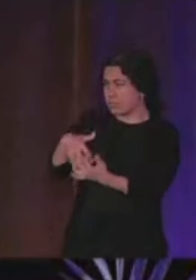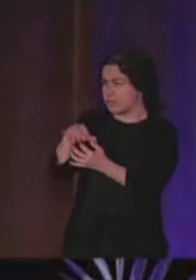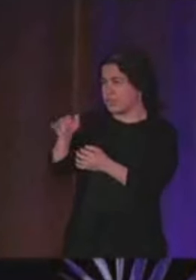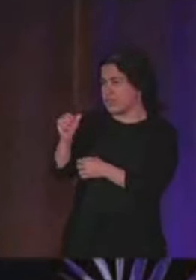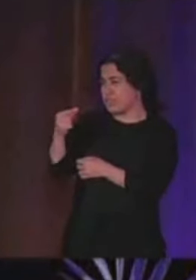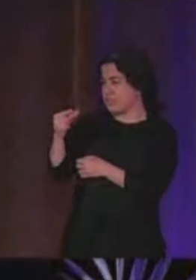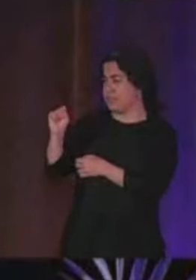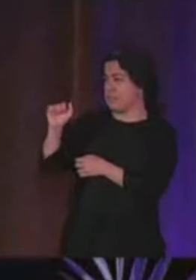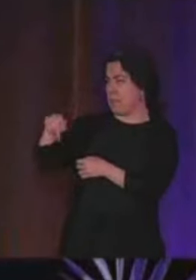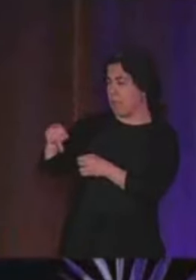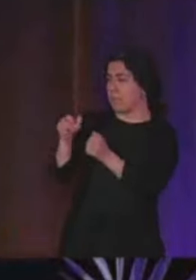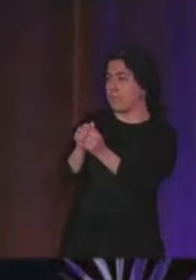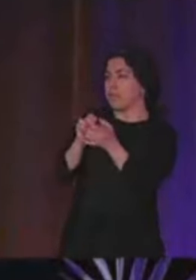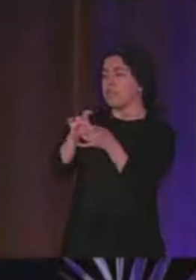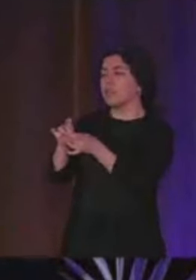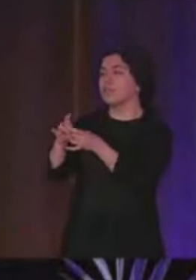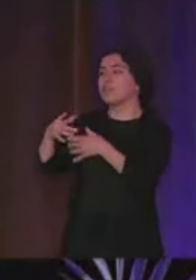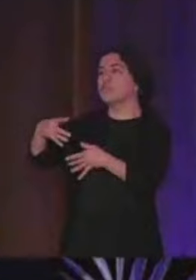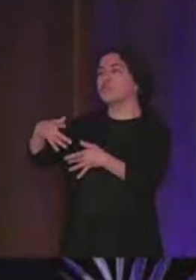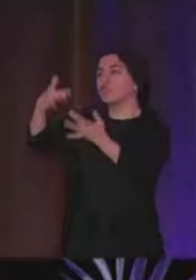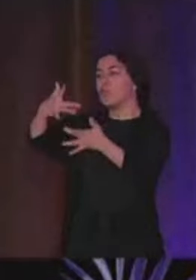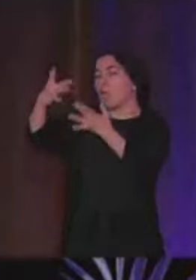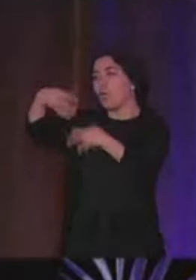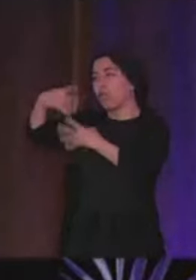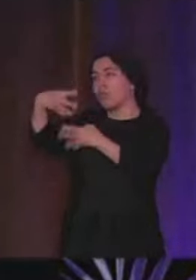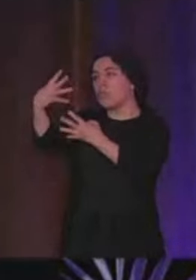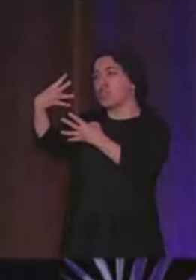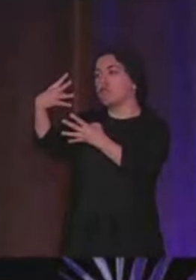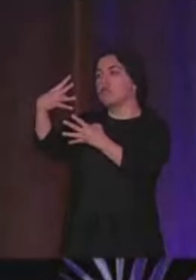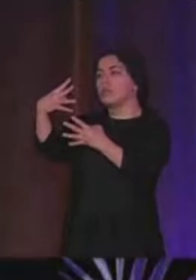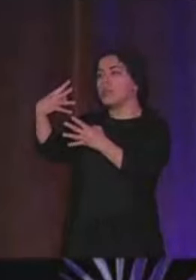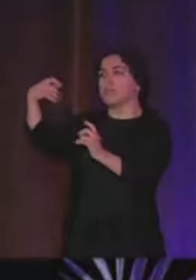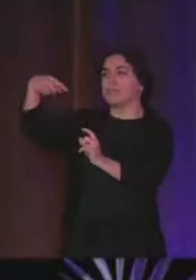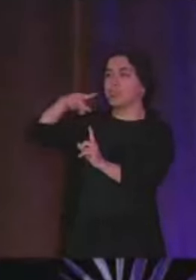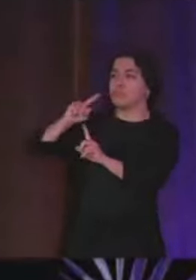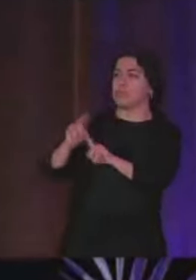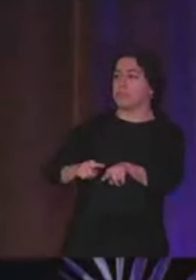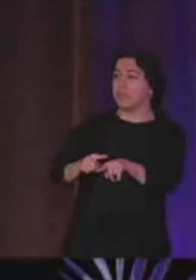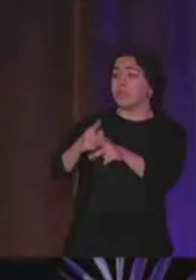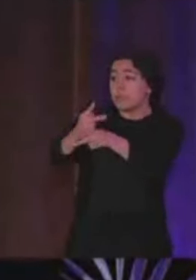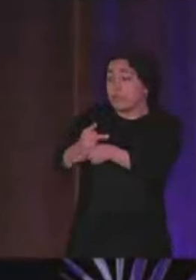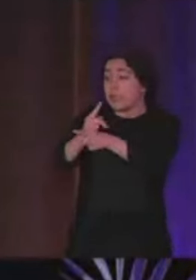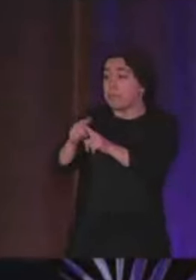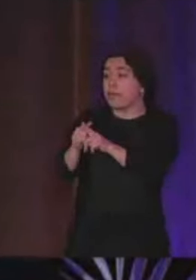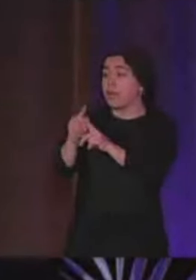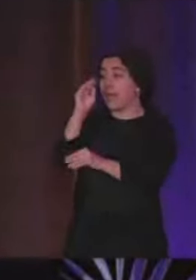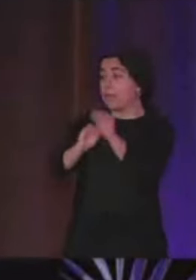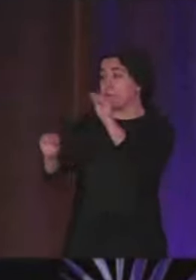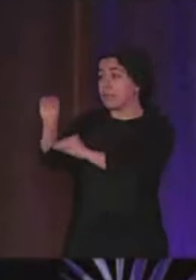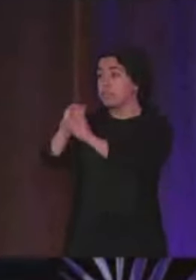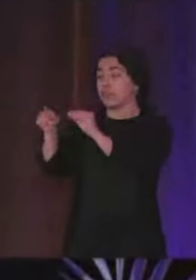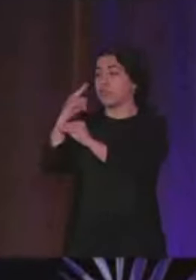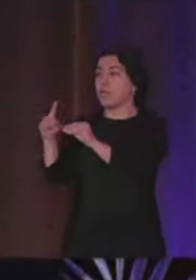trigger. Secondly, we need to be careful about running our animations in a use effect and then cleaning them